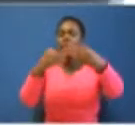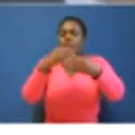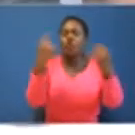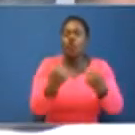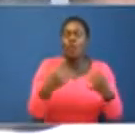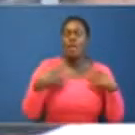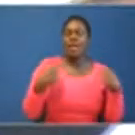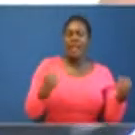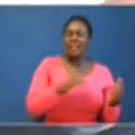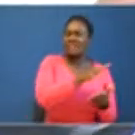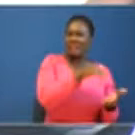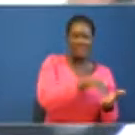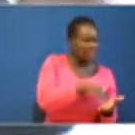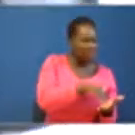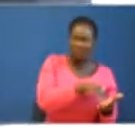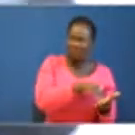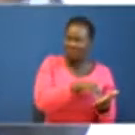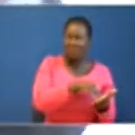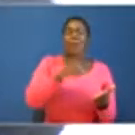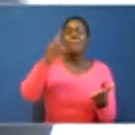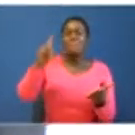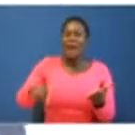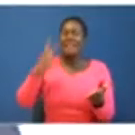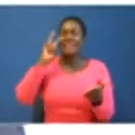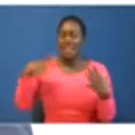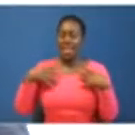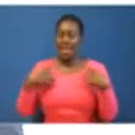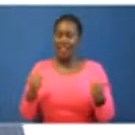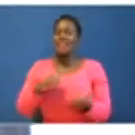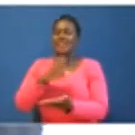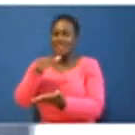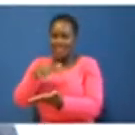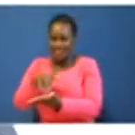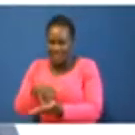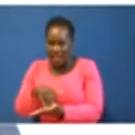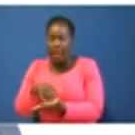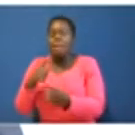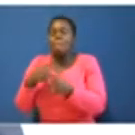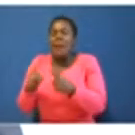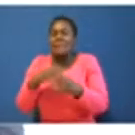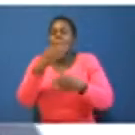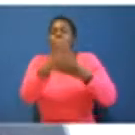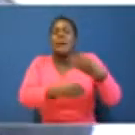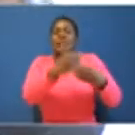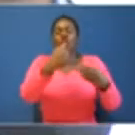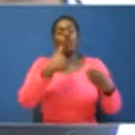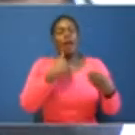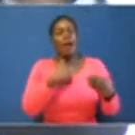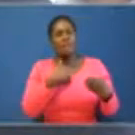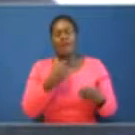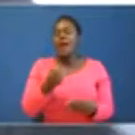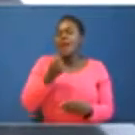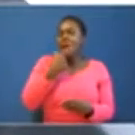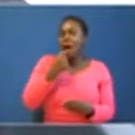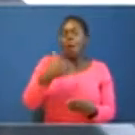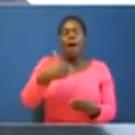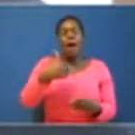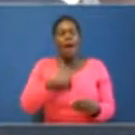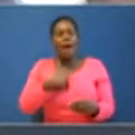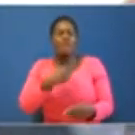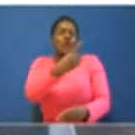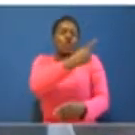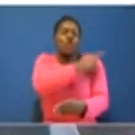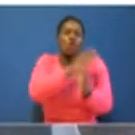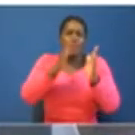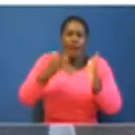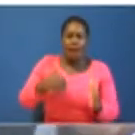like health centers that have been built we must see health centers that are equipped that have medical doctors